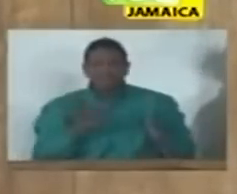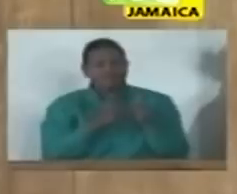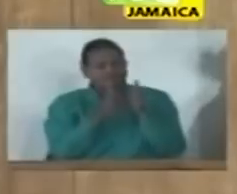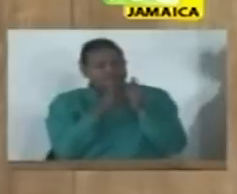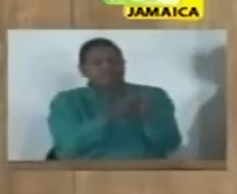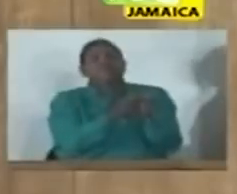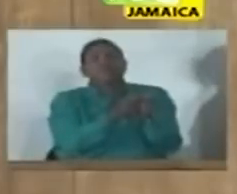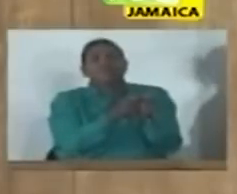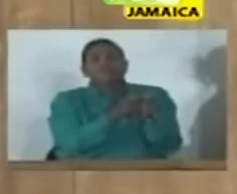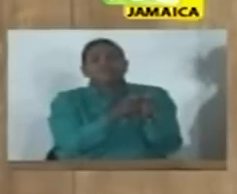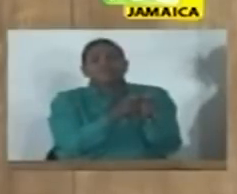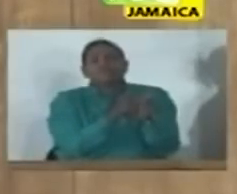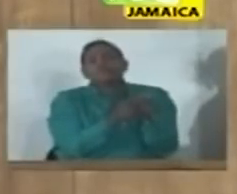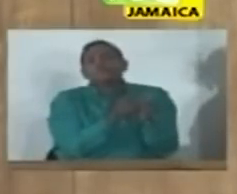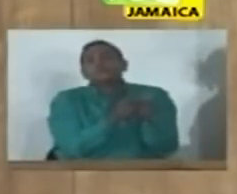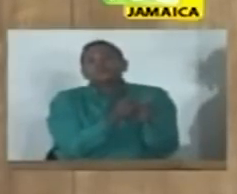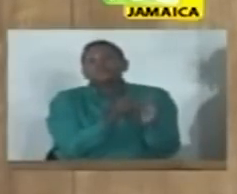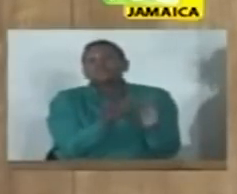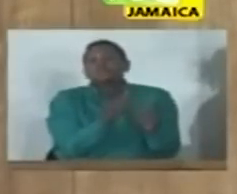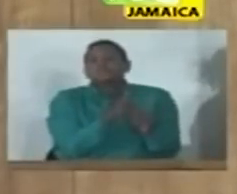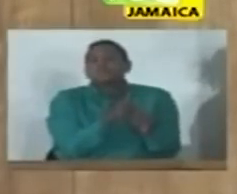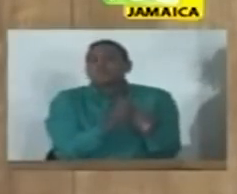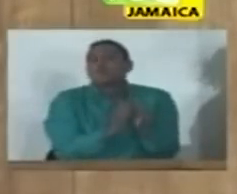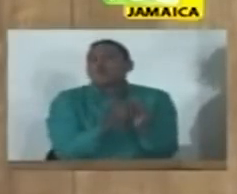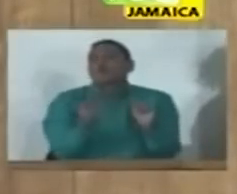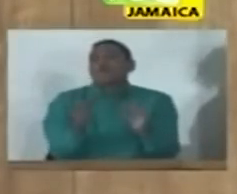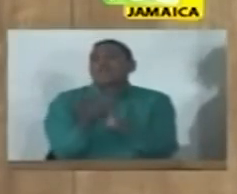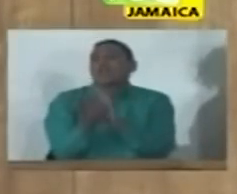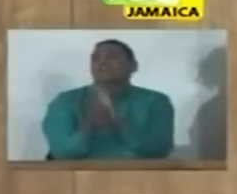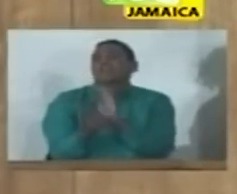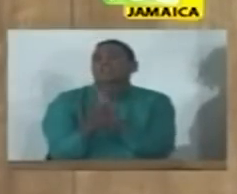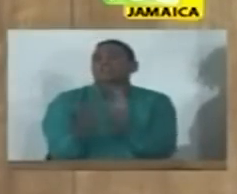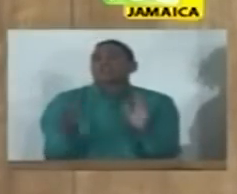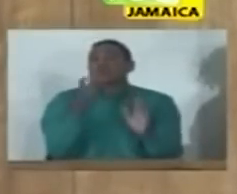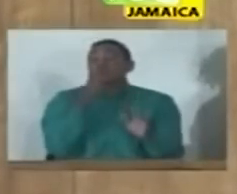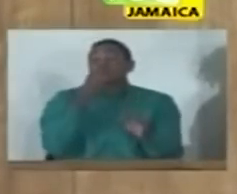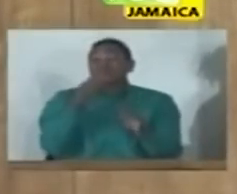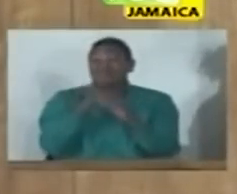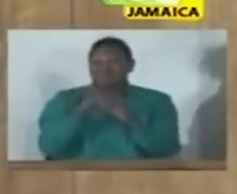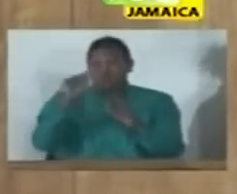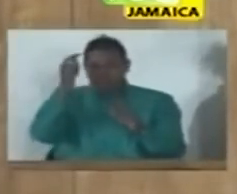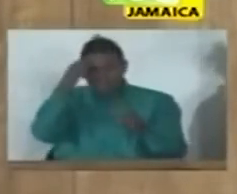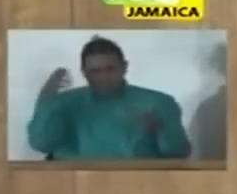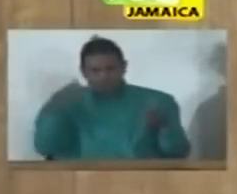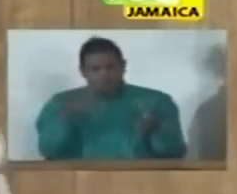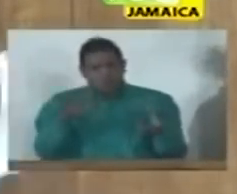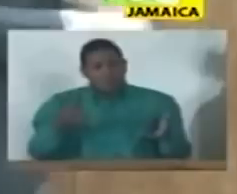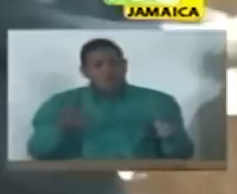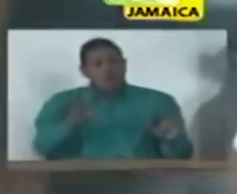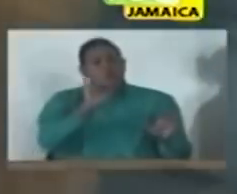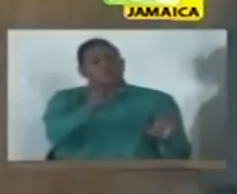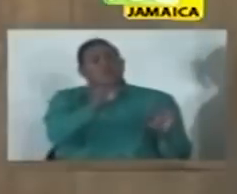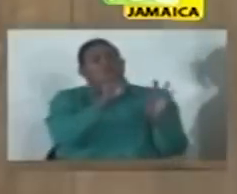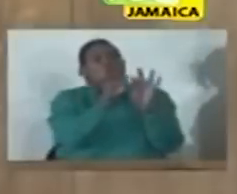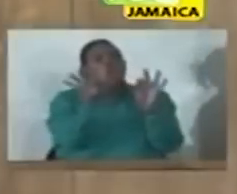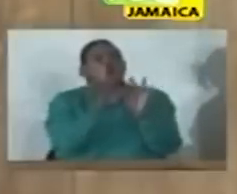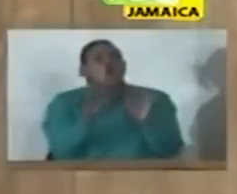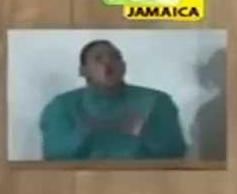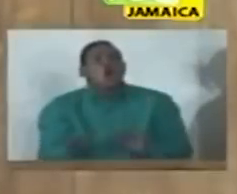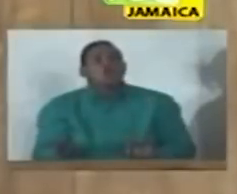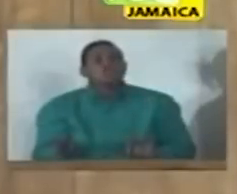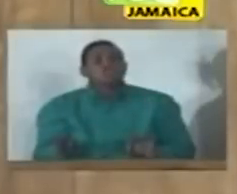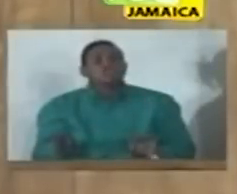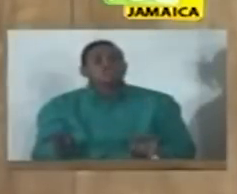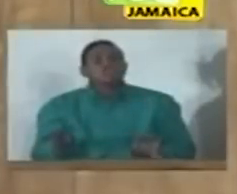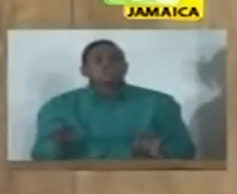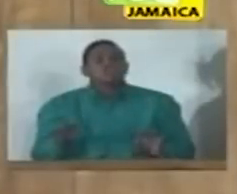Tweeted against the pride flag. How can the Attorney General sit in the cabinet and allow this clause to come out